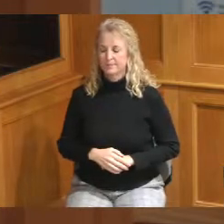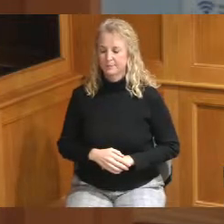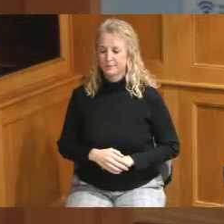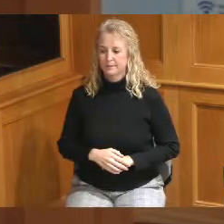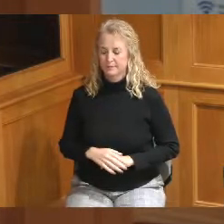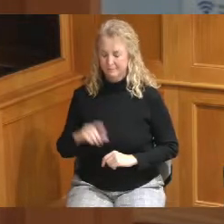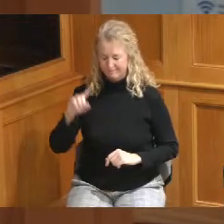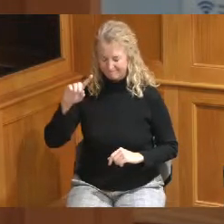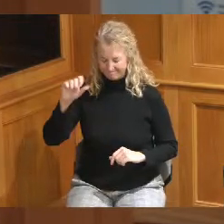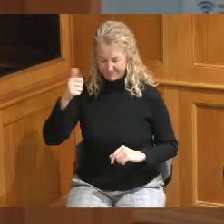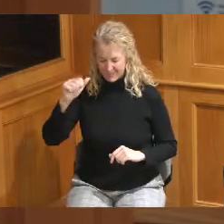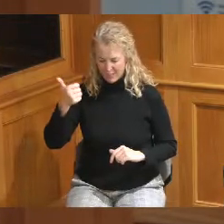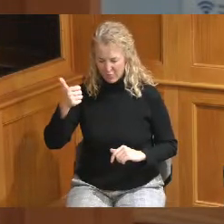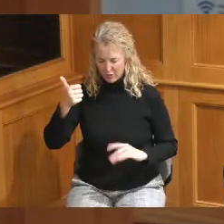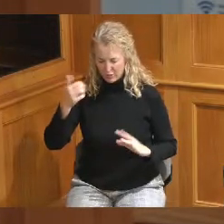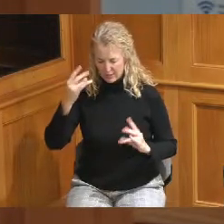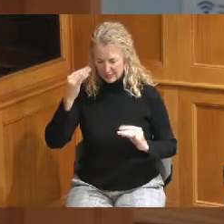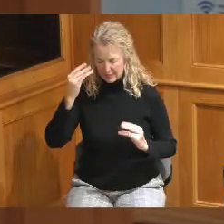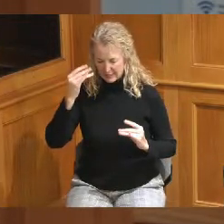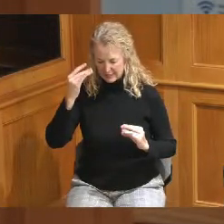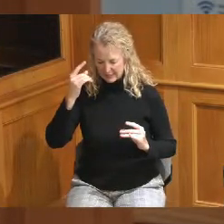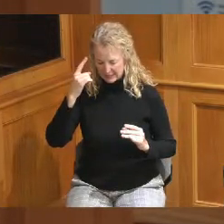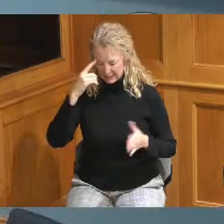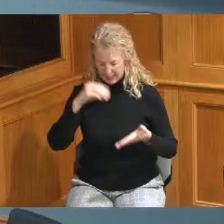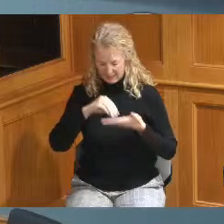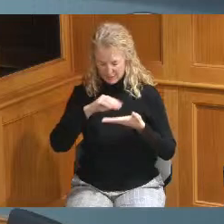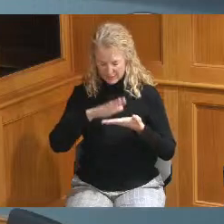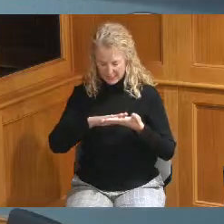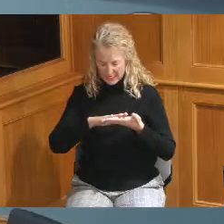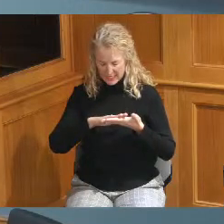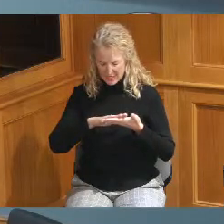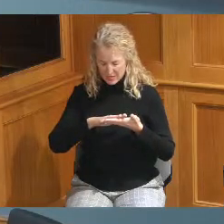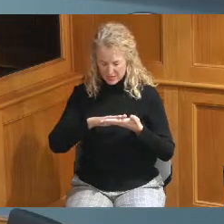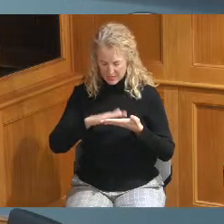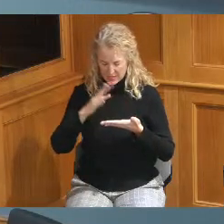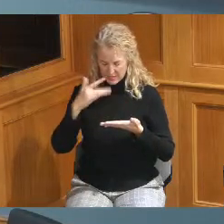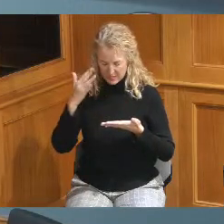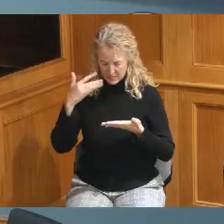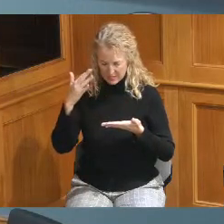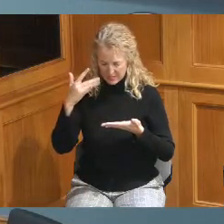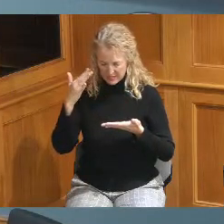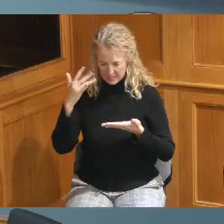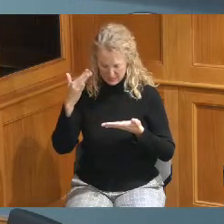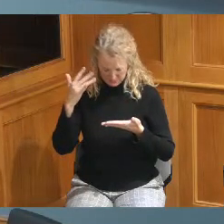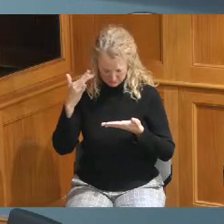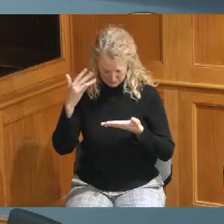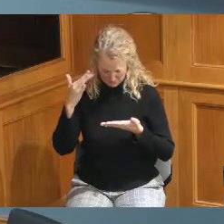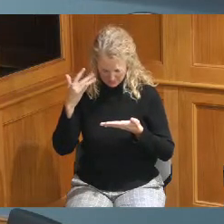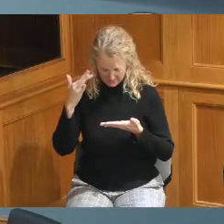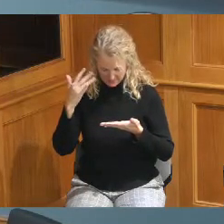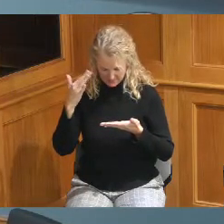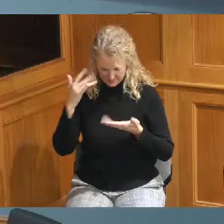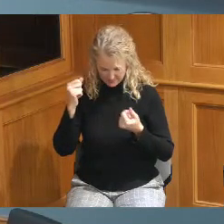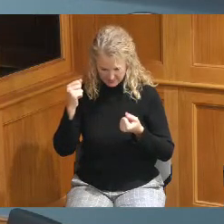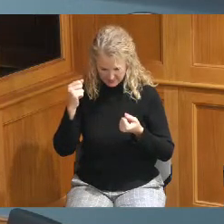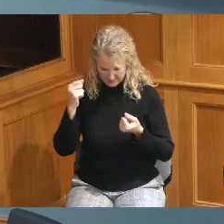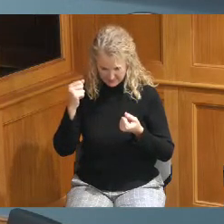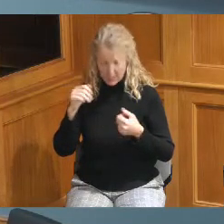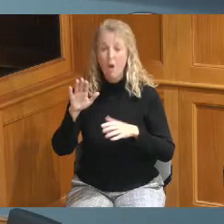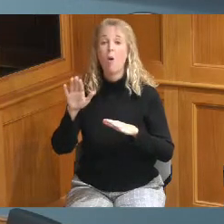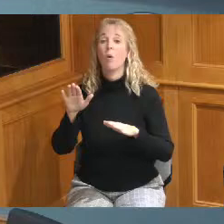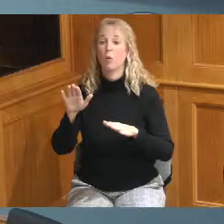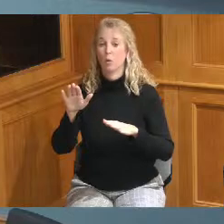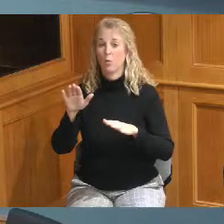And another question, I think it might have been for Axon, I can't think of it right now.